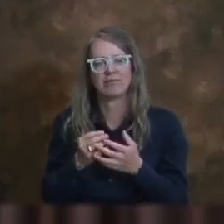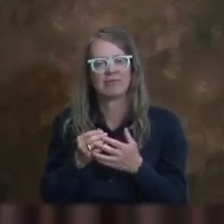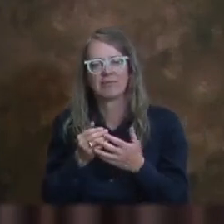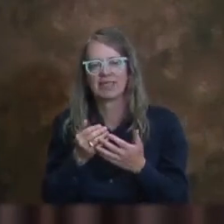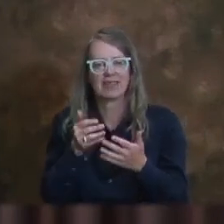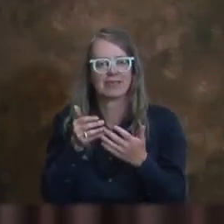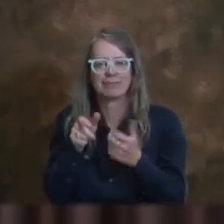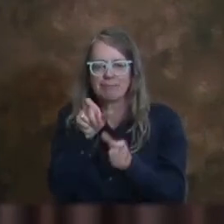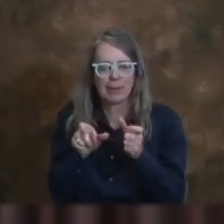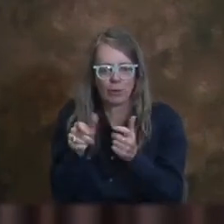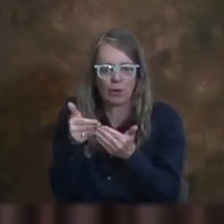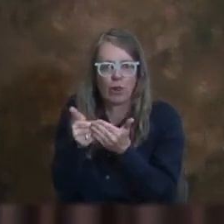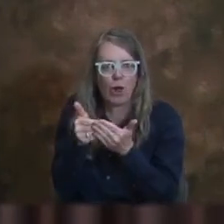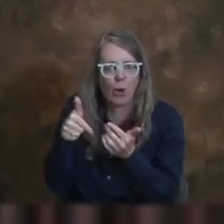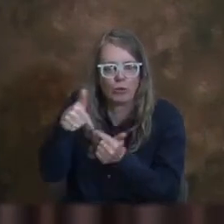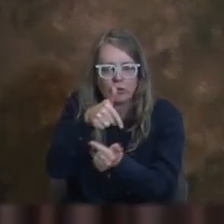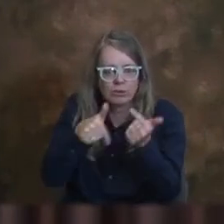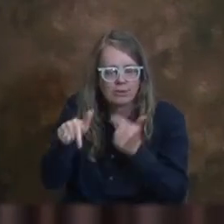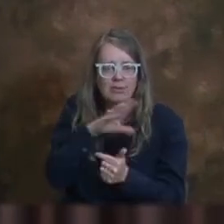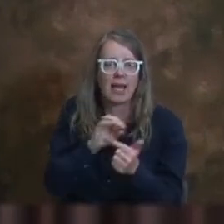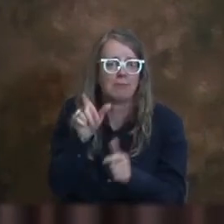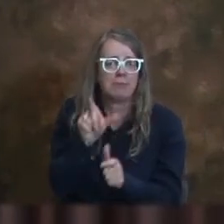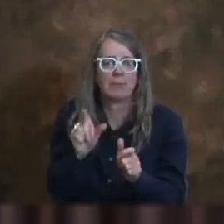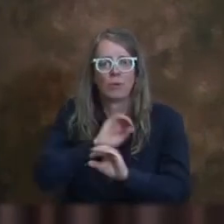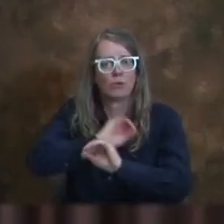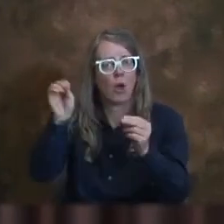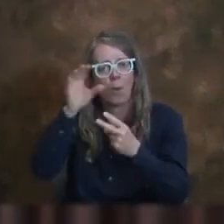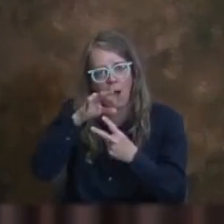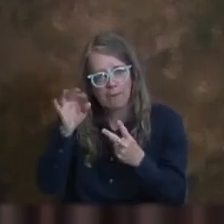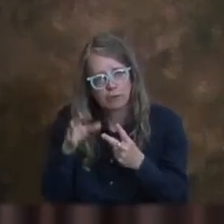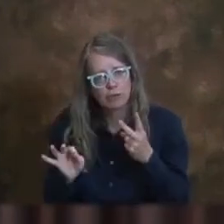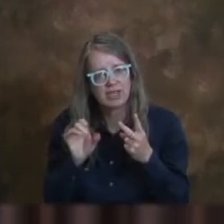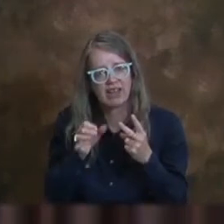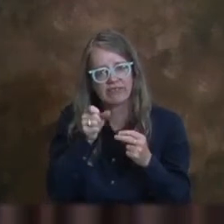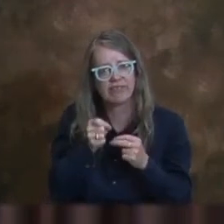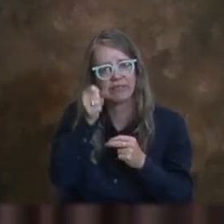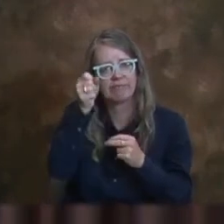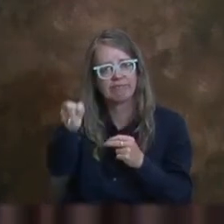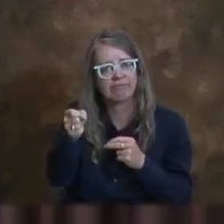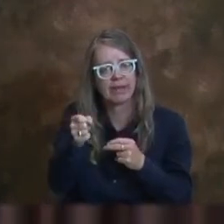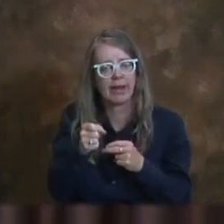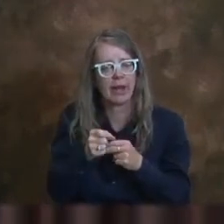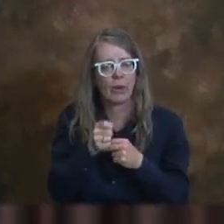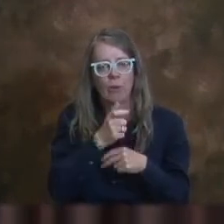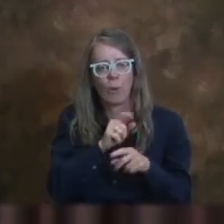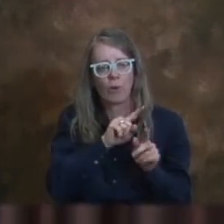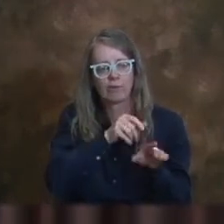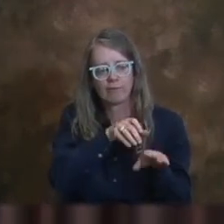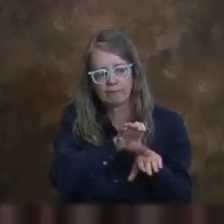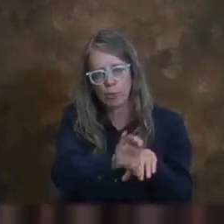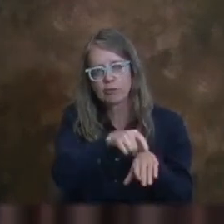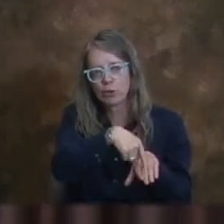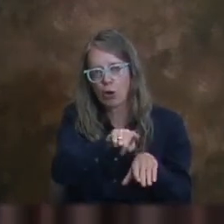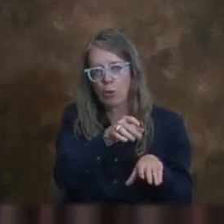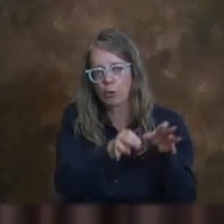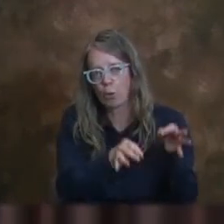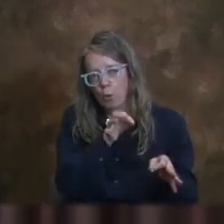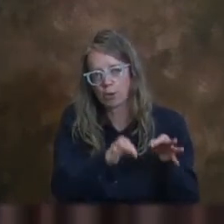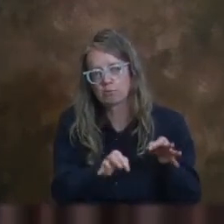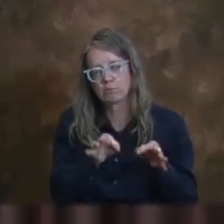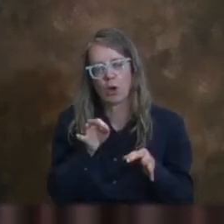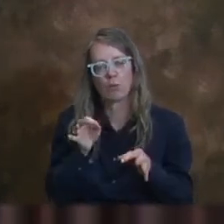people completely have the voluntary choice of whether to appear there or not. So they feel like it's important for the time being to keep